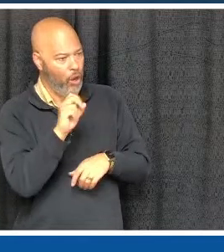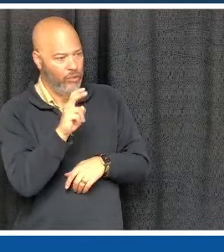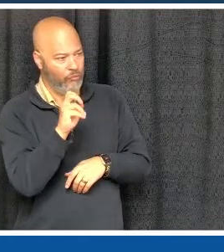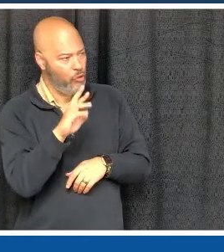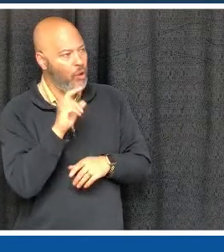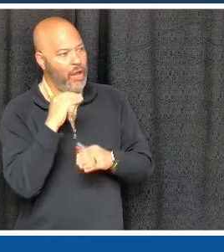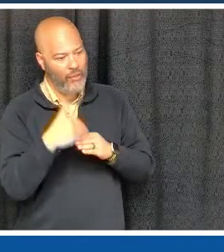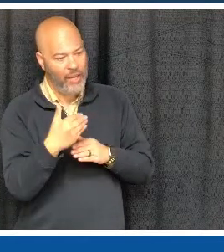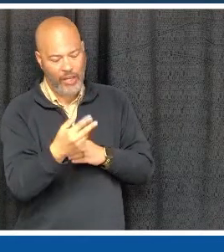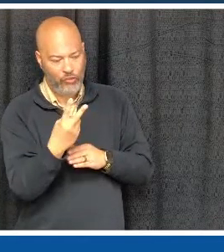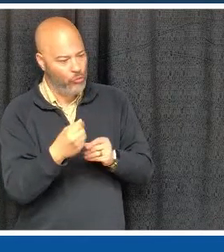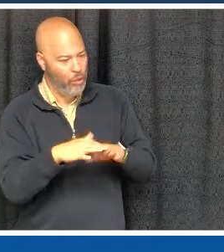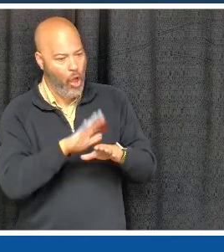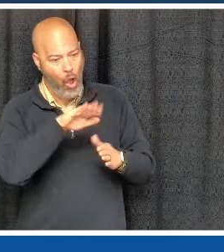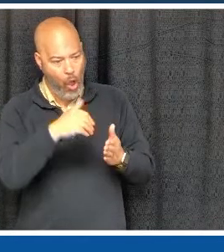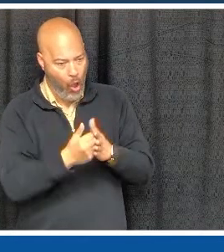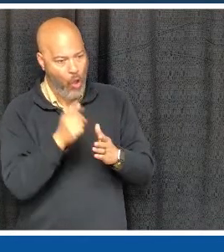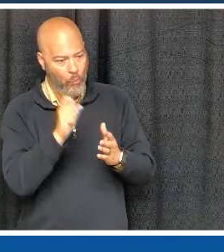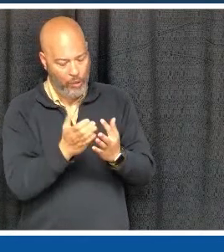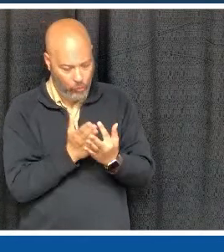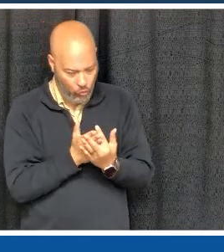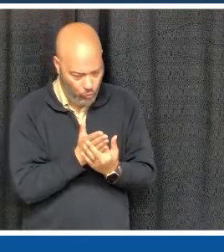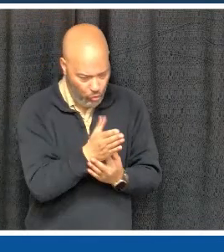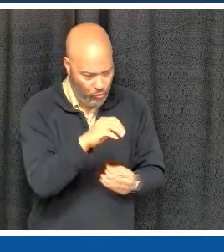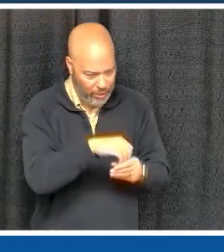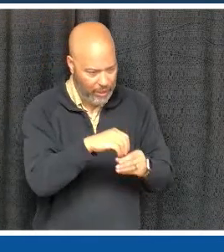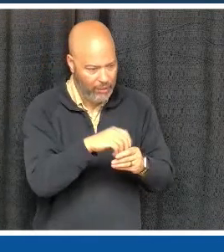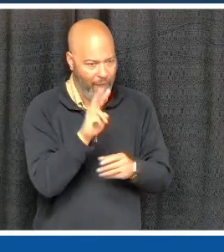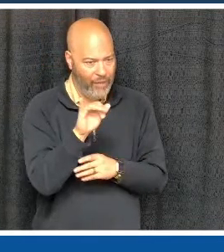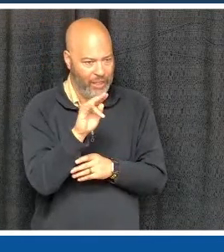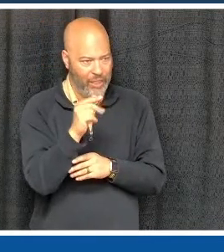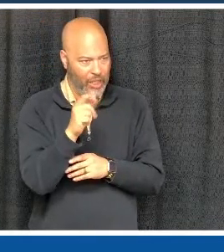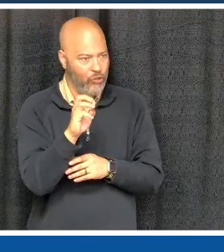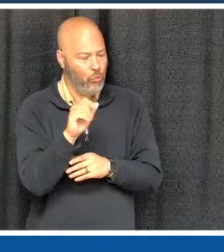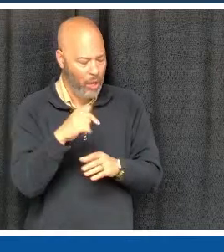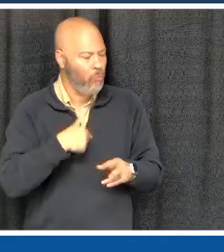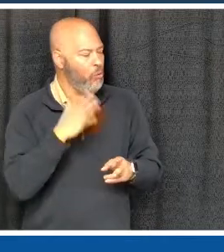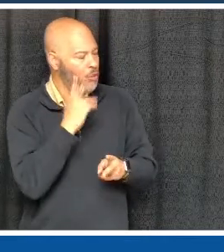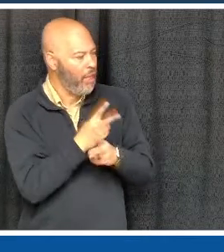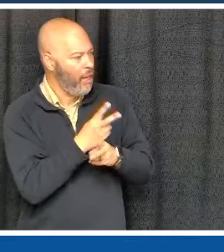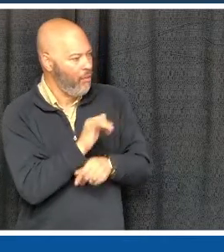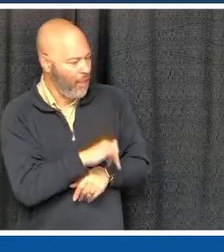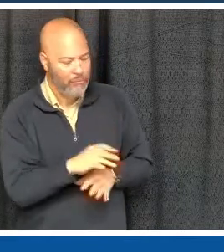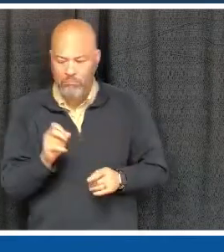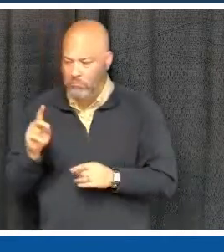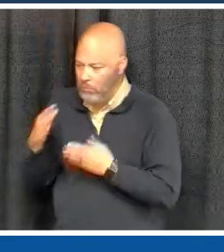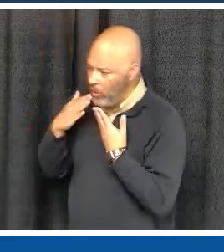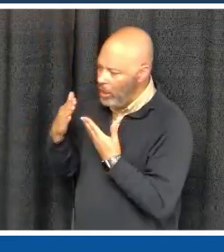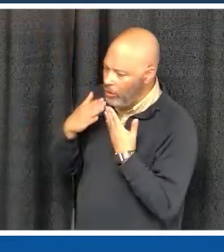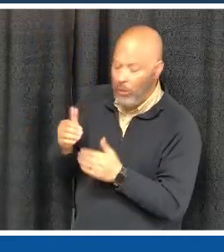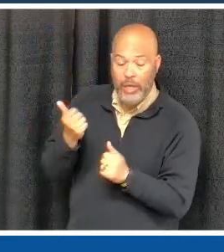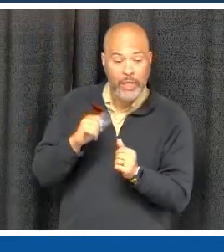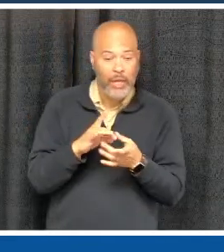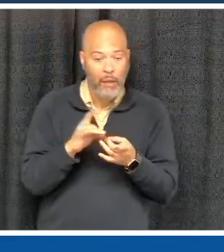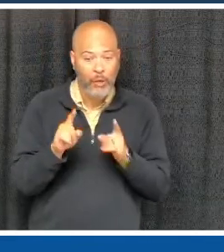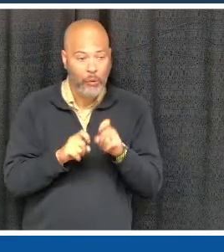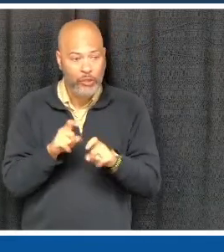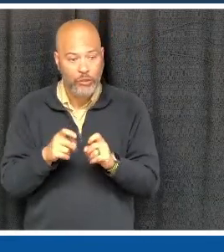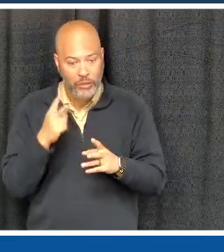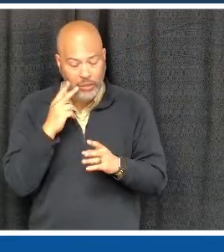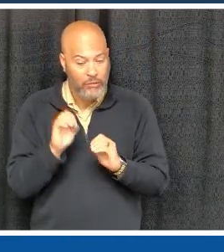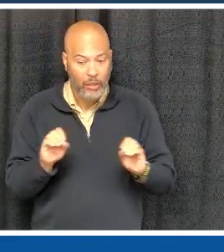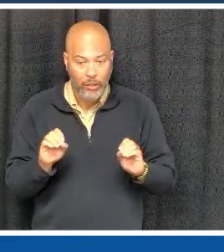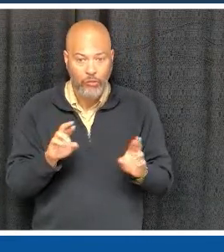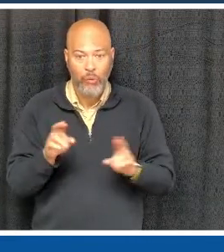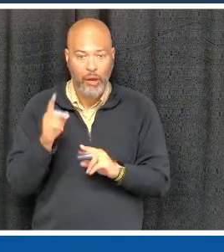two parcels. They're all supposed to be internal, so we'll take care of that. Thank you, sir. Thank you. Any other comment or question? Seeing none, we're